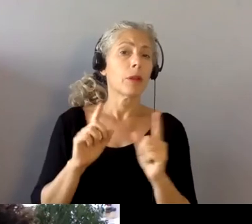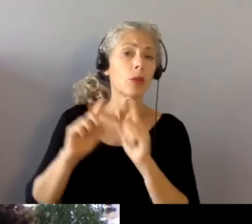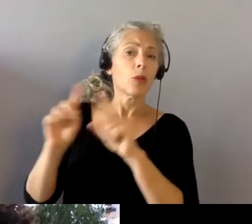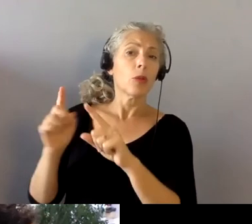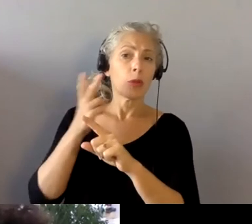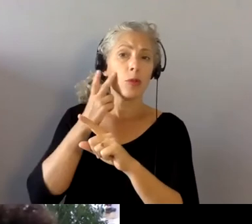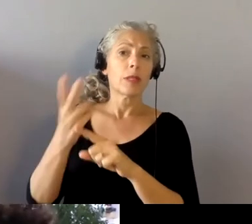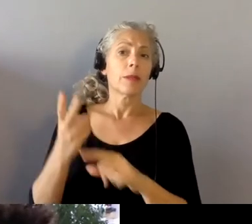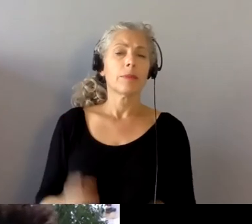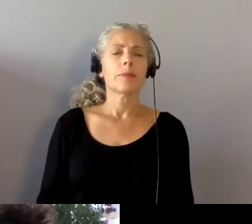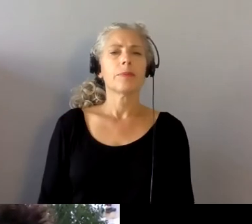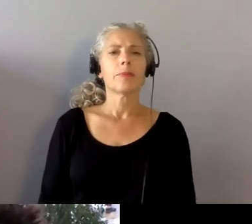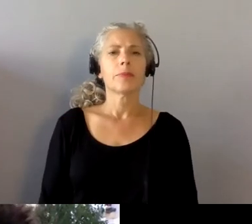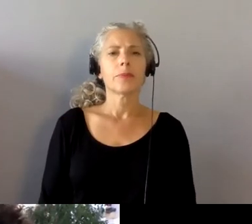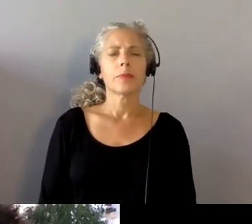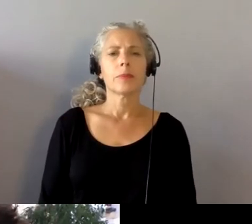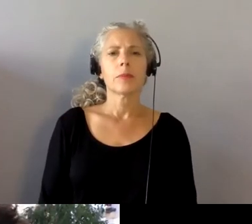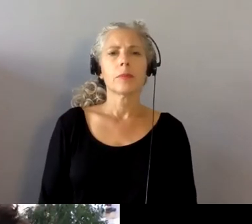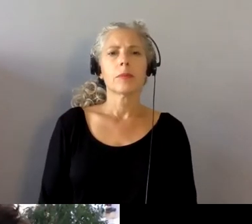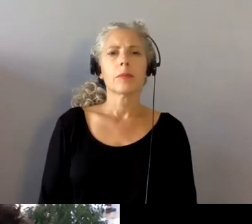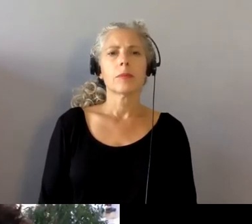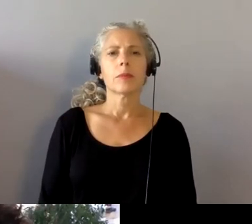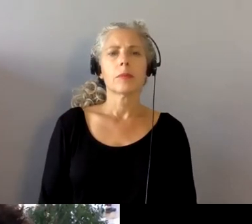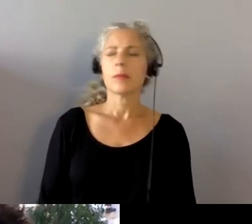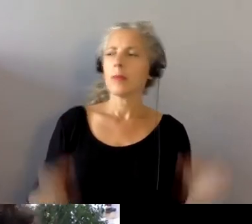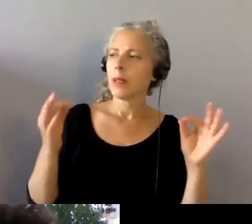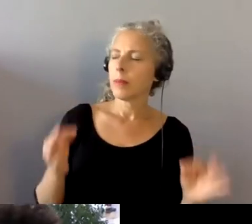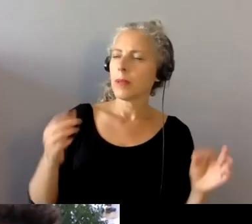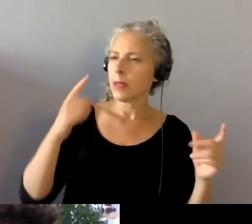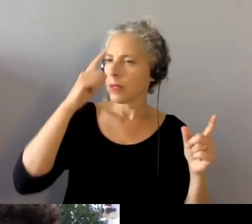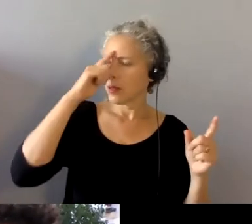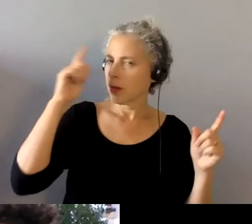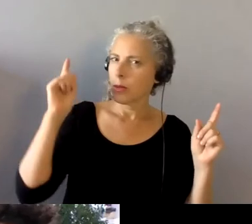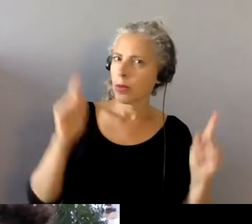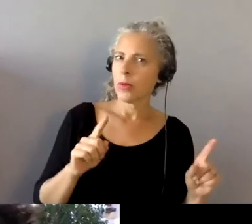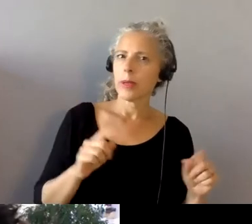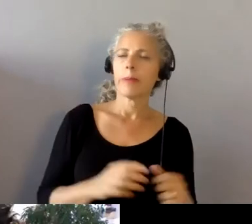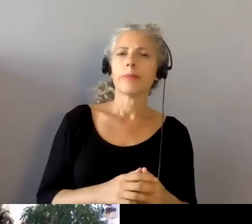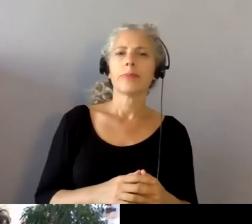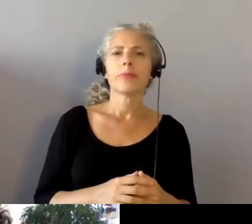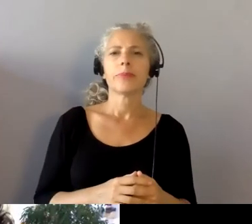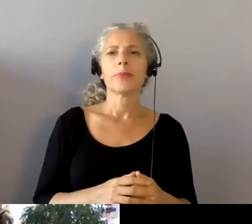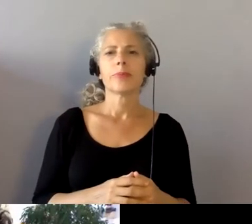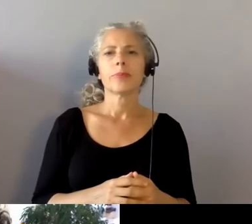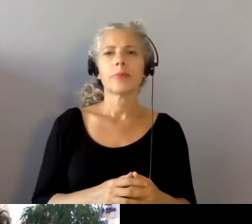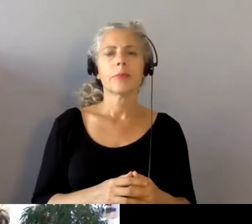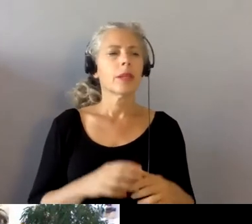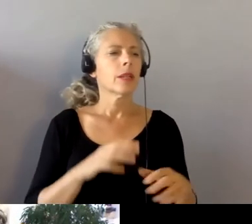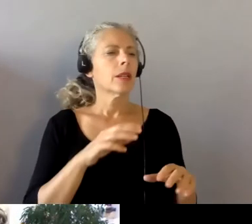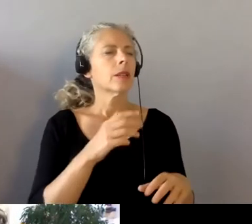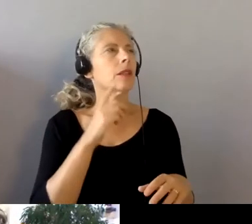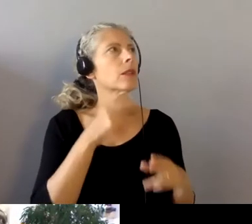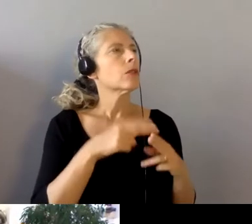get a chance. I absolutely agree that it is definitely. It's called Grief and Grievance, I